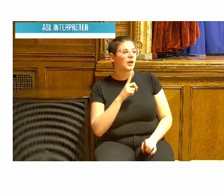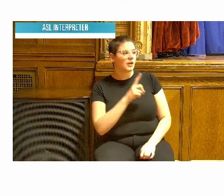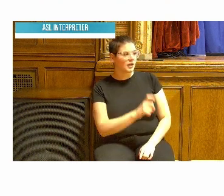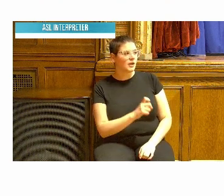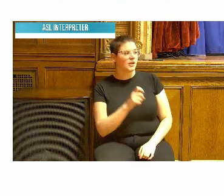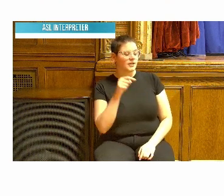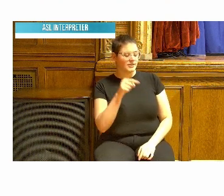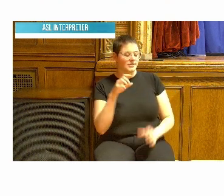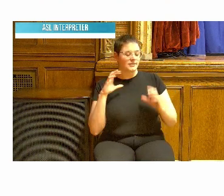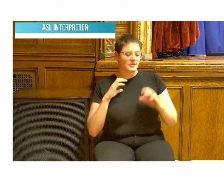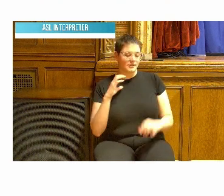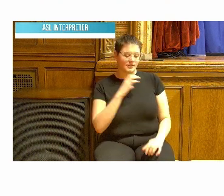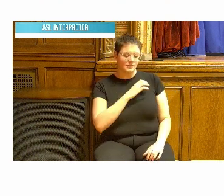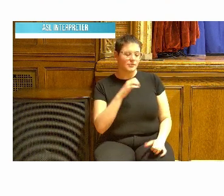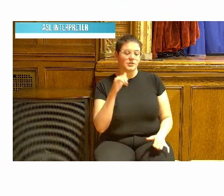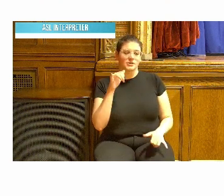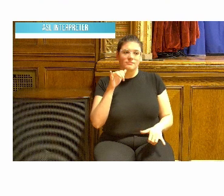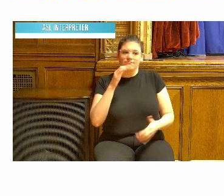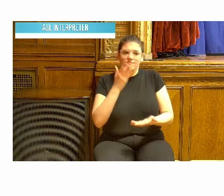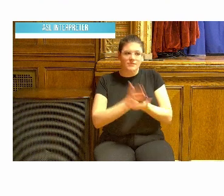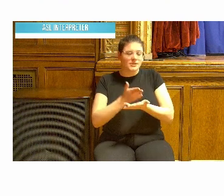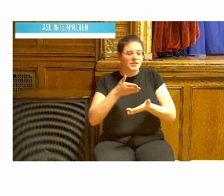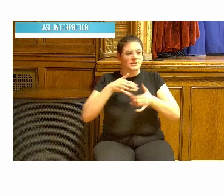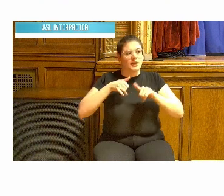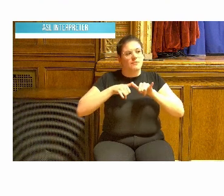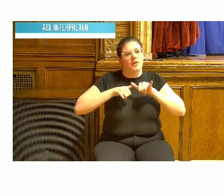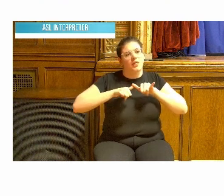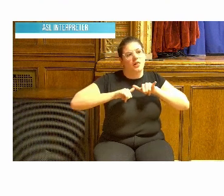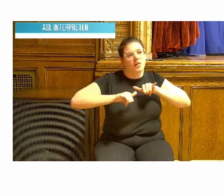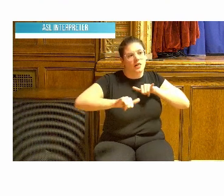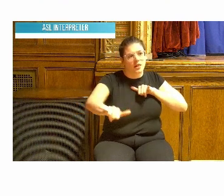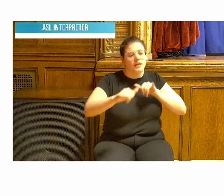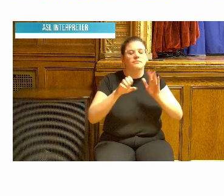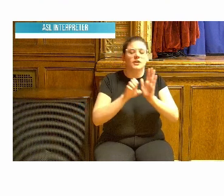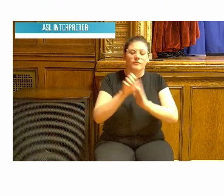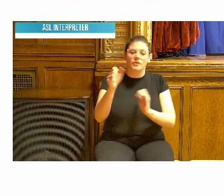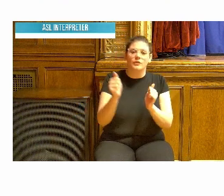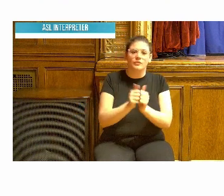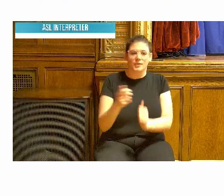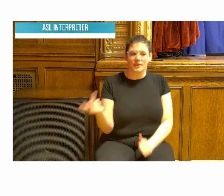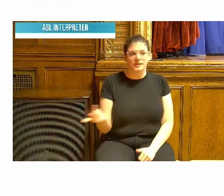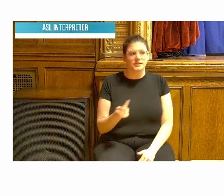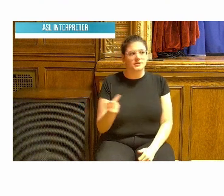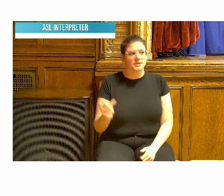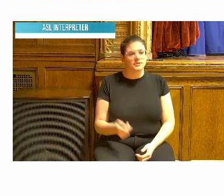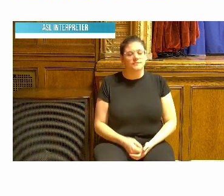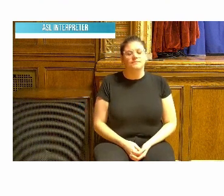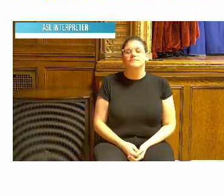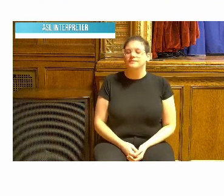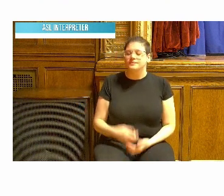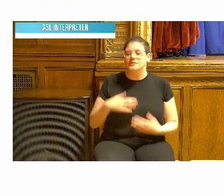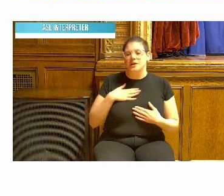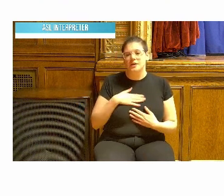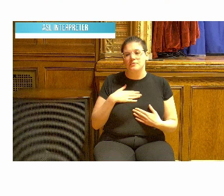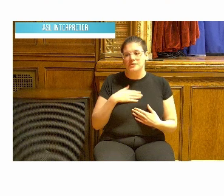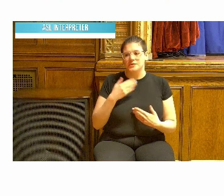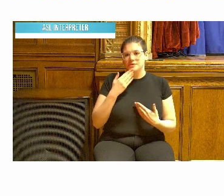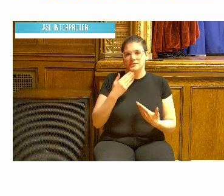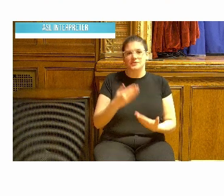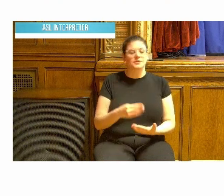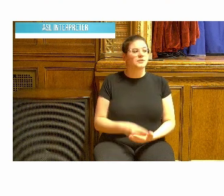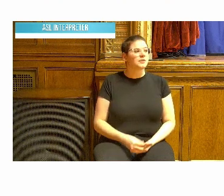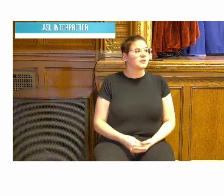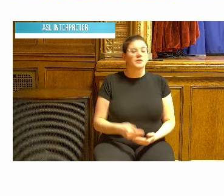evolve with the demands of the people. Thank you, Mr. Tremaine. I appreciate your testimony. Next, we have